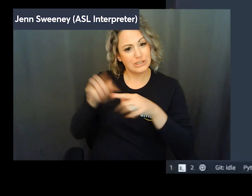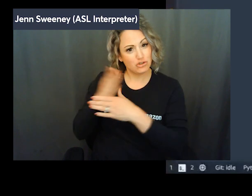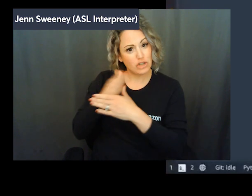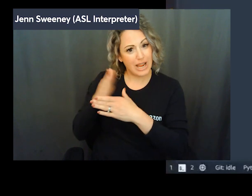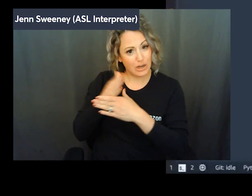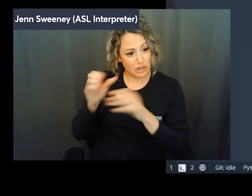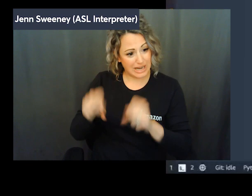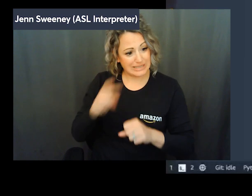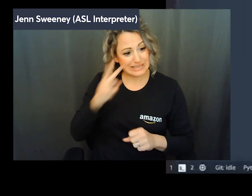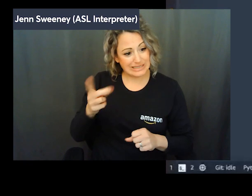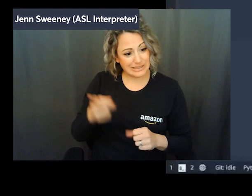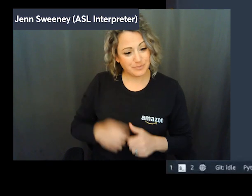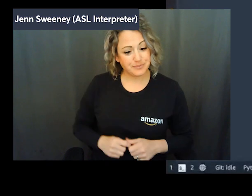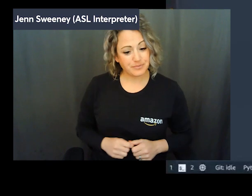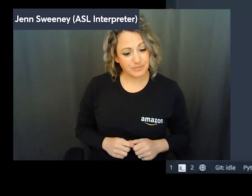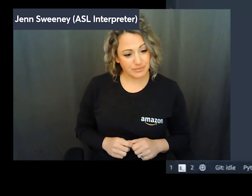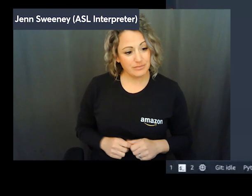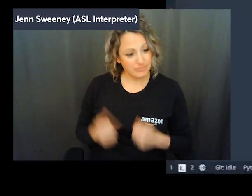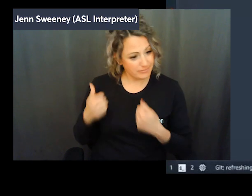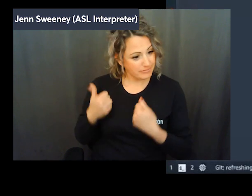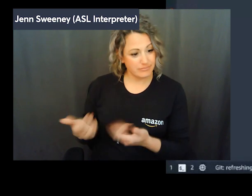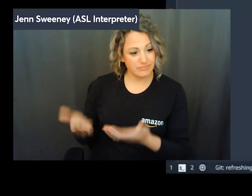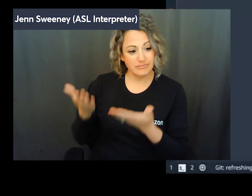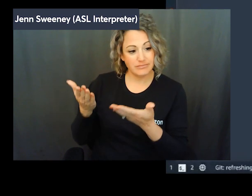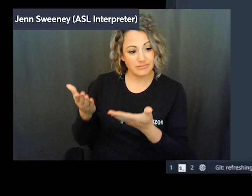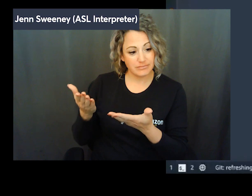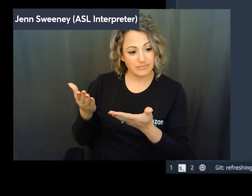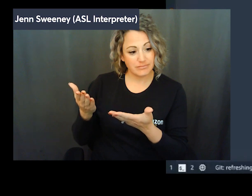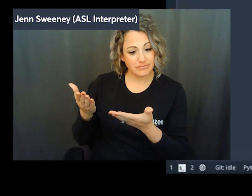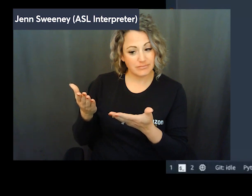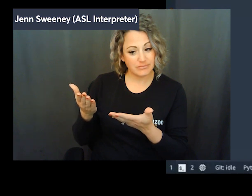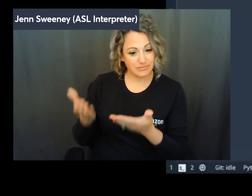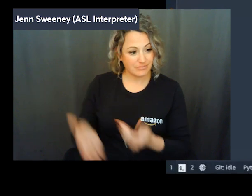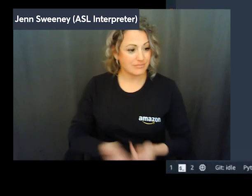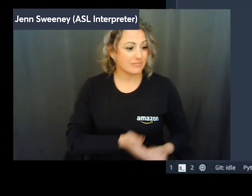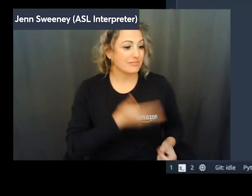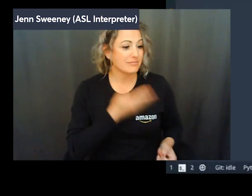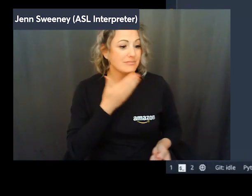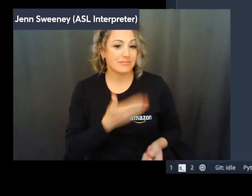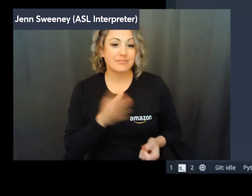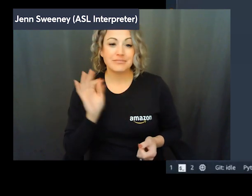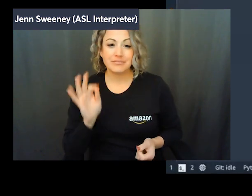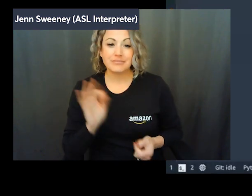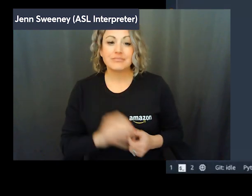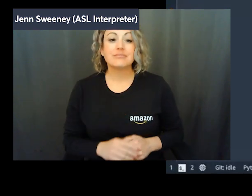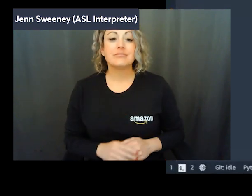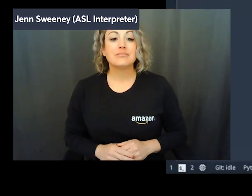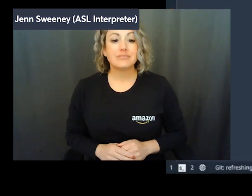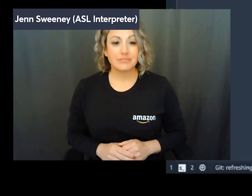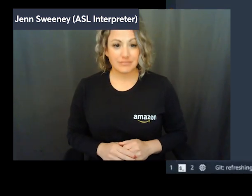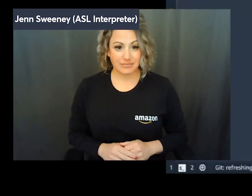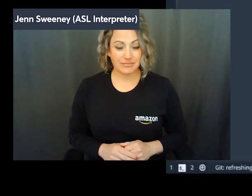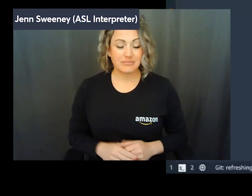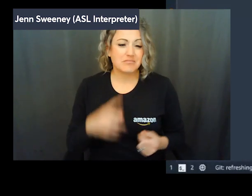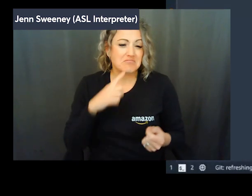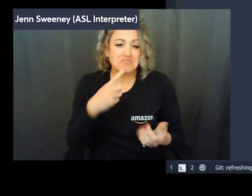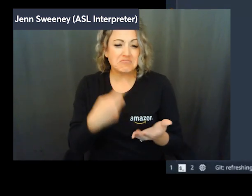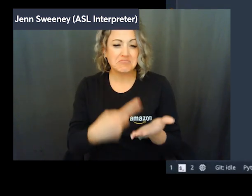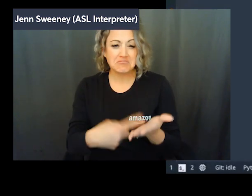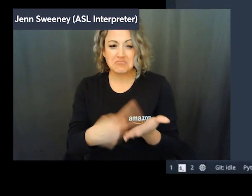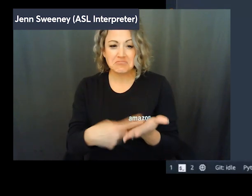all see, and take it away. Awesome. Thank you all. So just to discuss, pretty much put